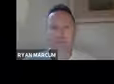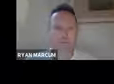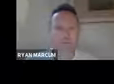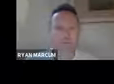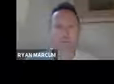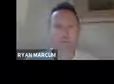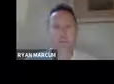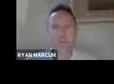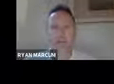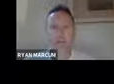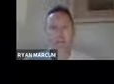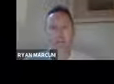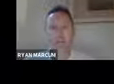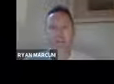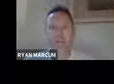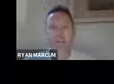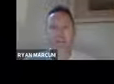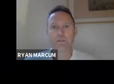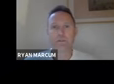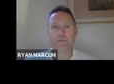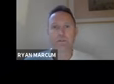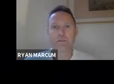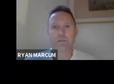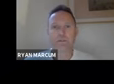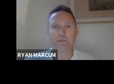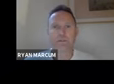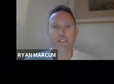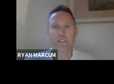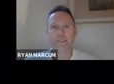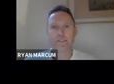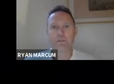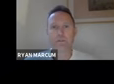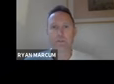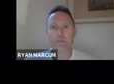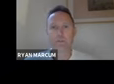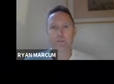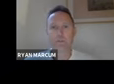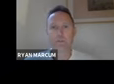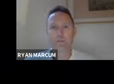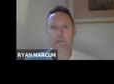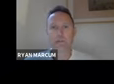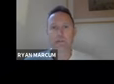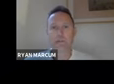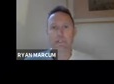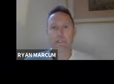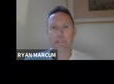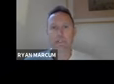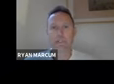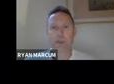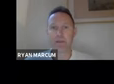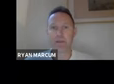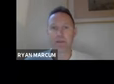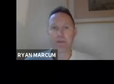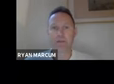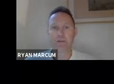Mr. Hermes is asking, are you concerned on the location as it seems to be far north of Manor ISD